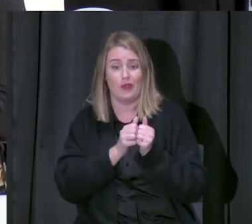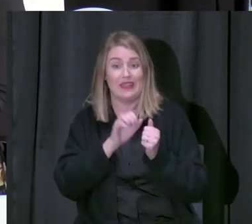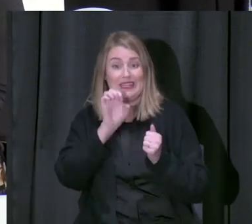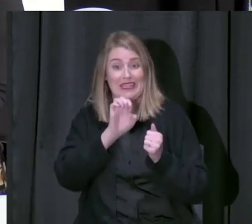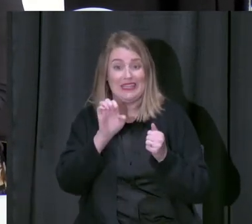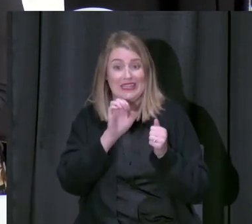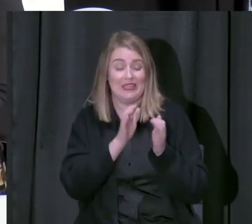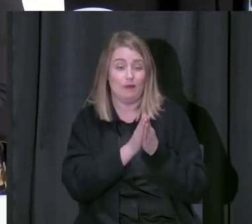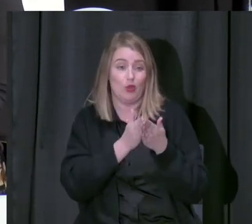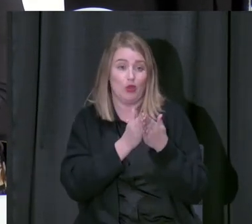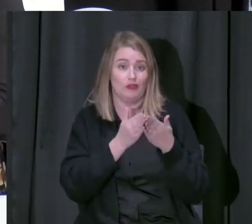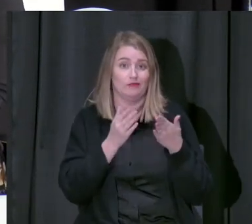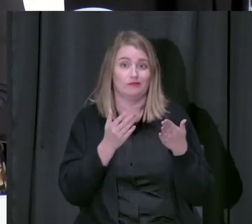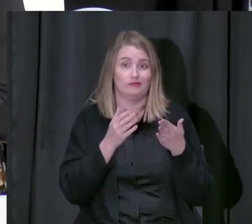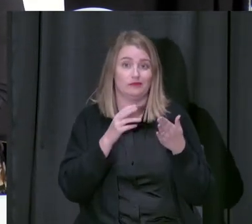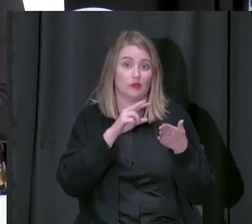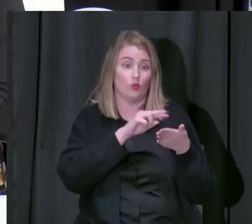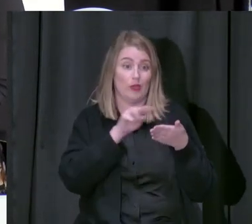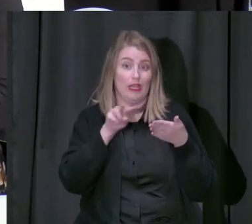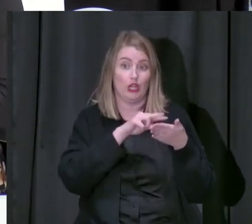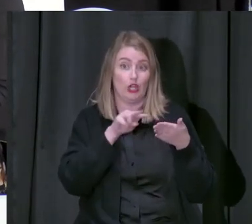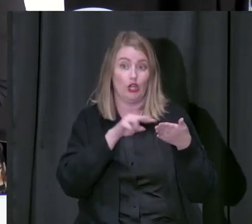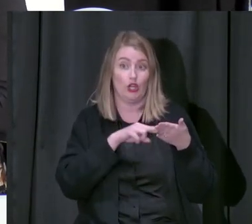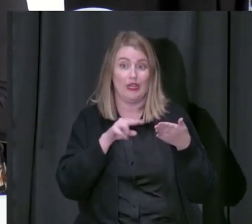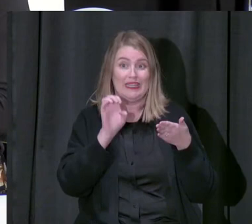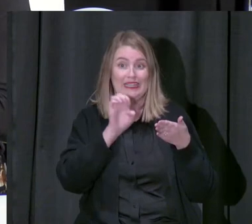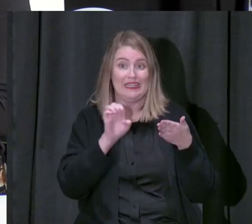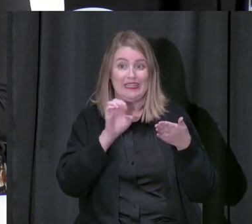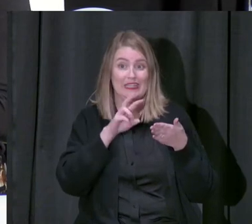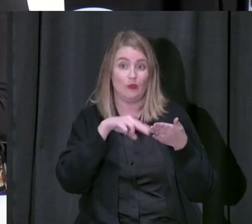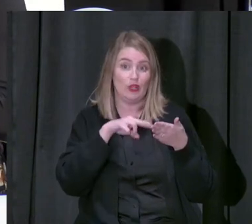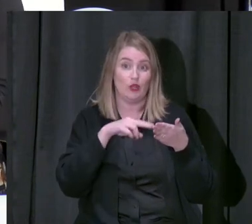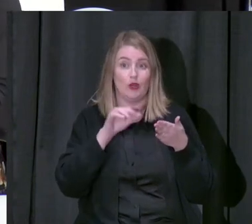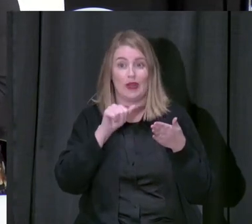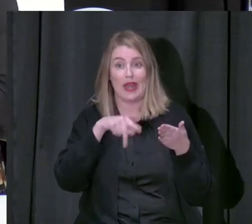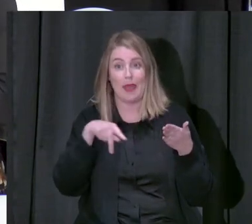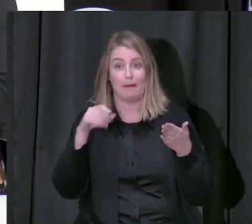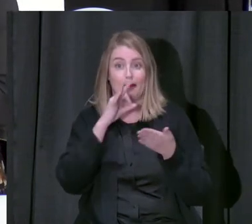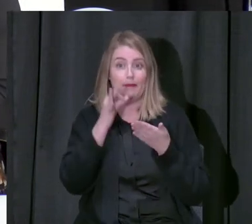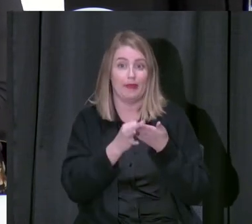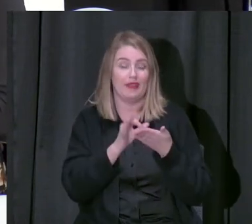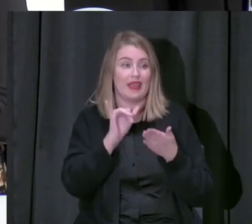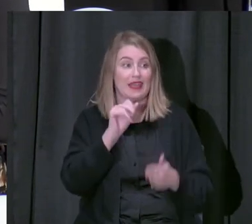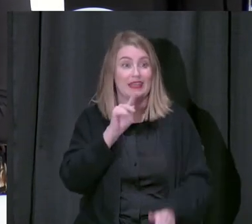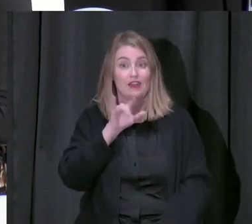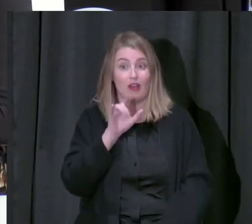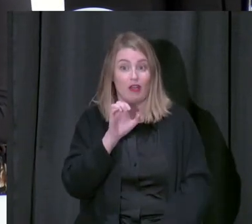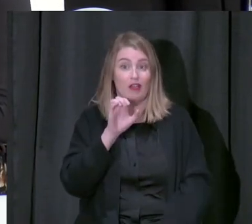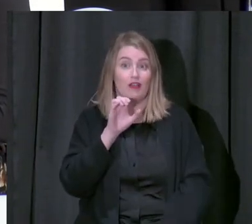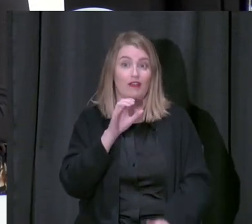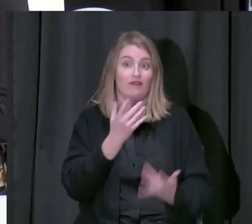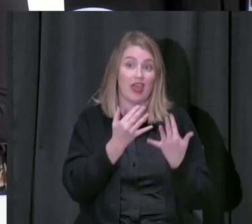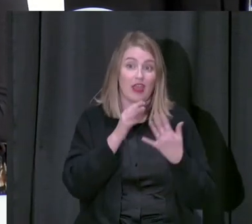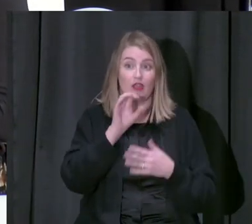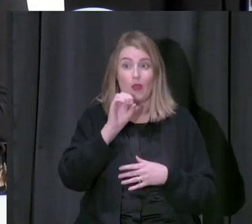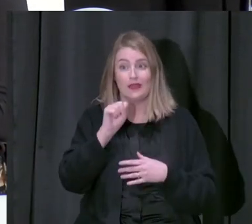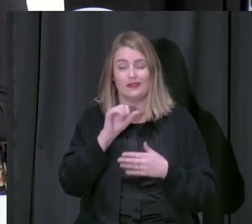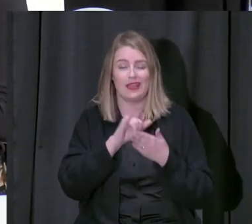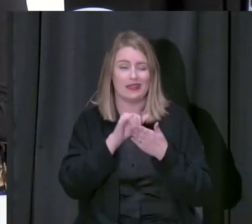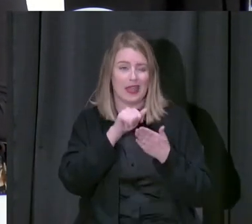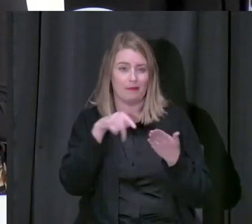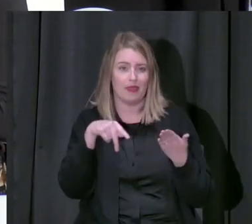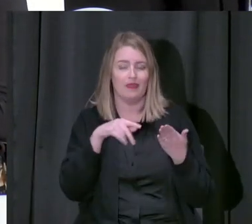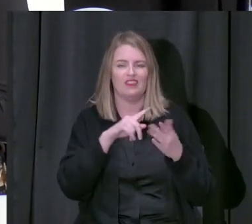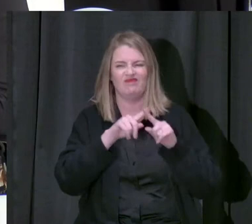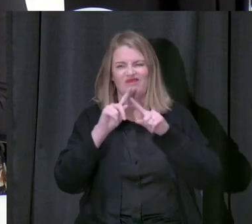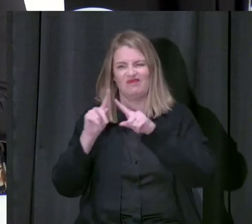ebook reader, like an e-reader, or an app, like the Kindle for iOS app, for example. And so we look